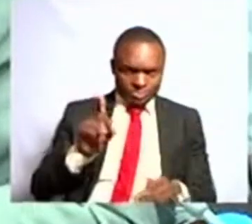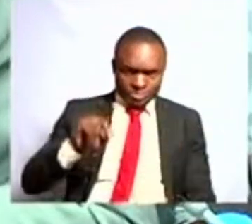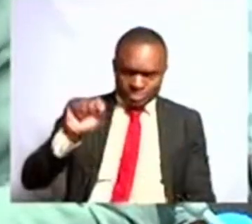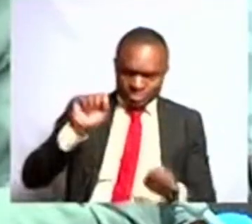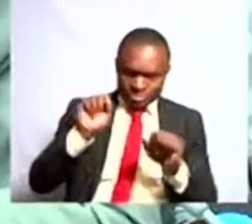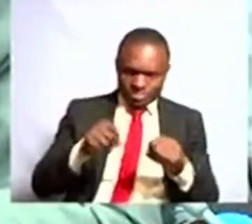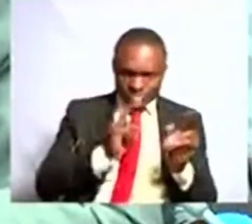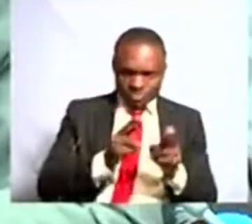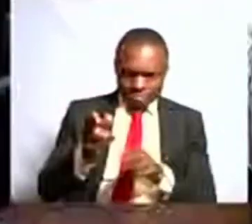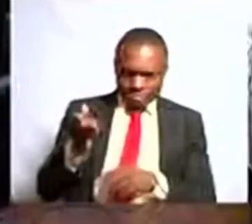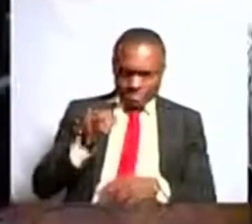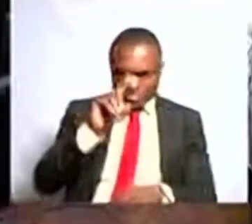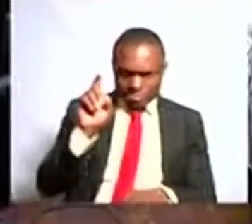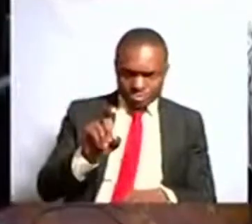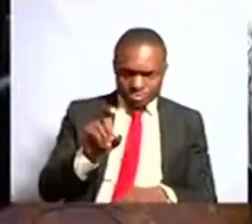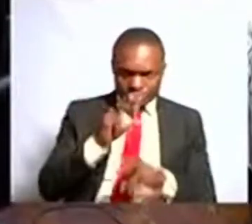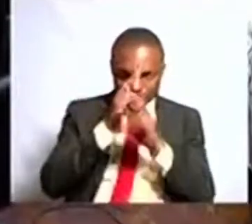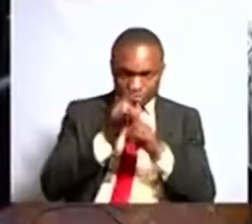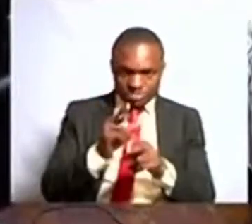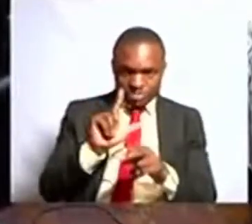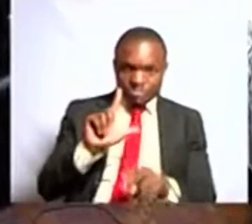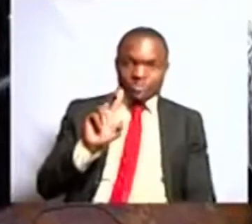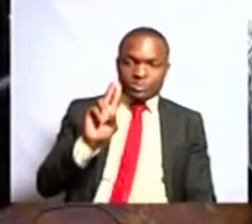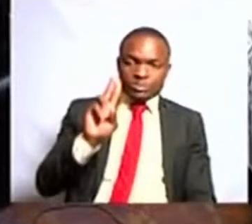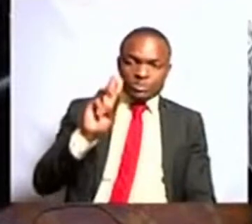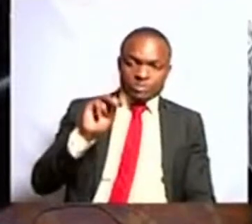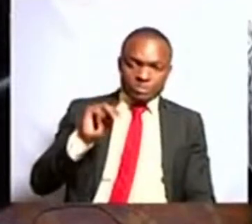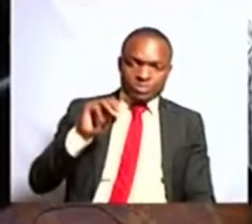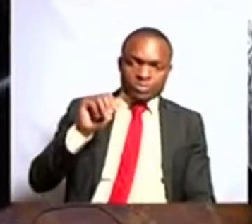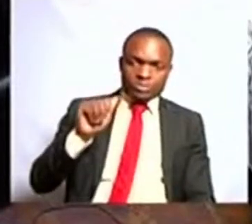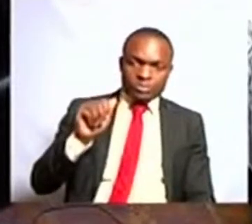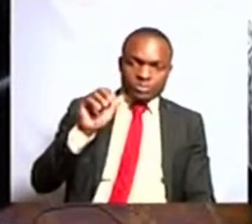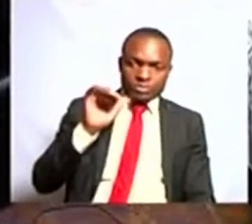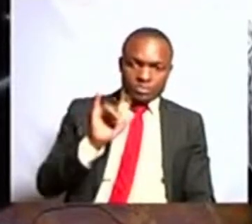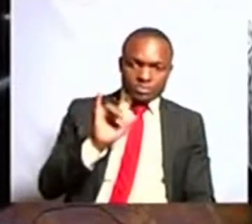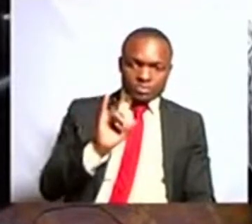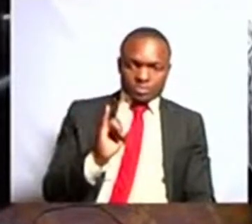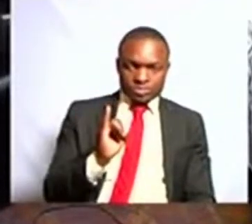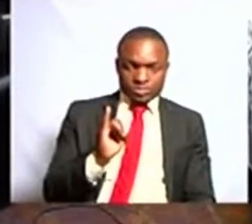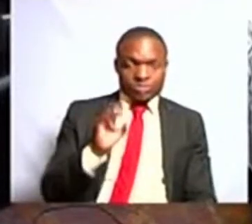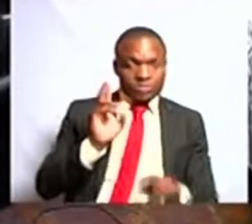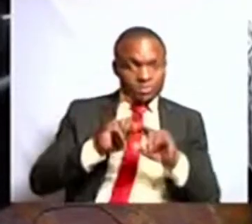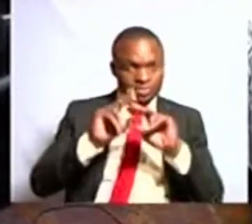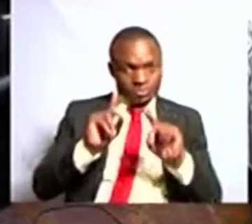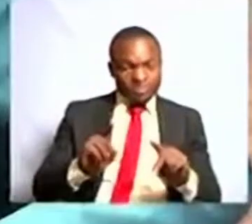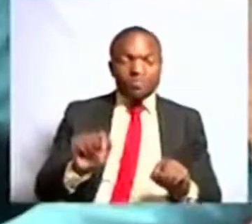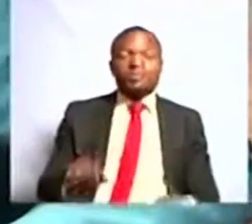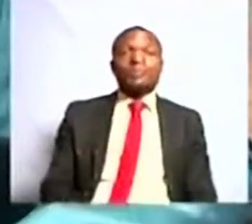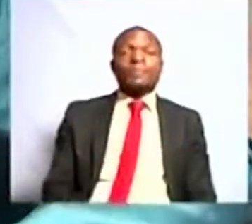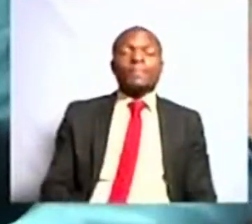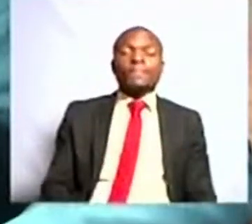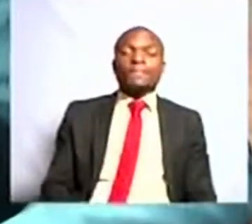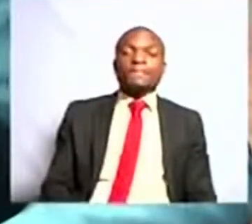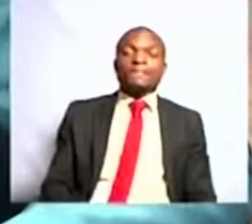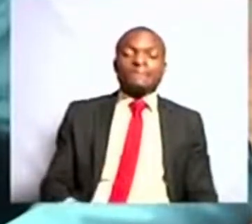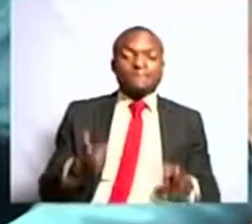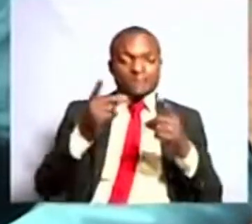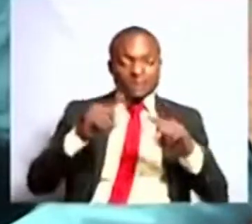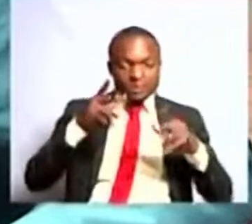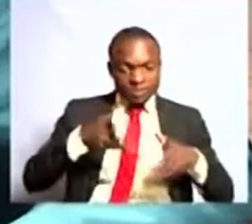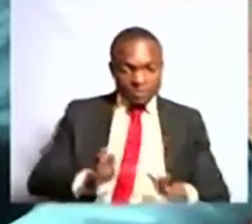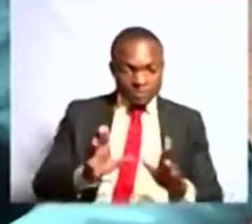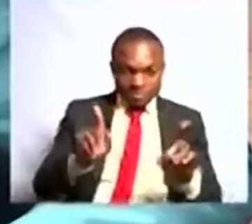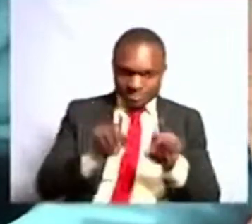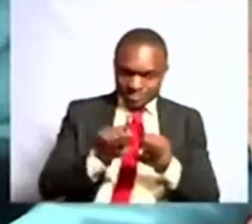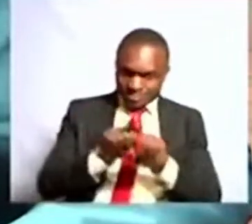up that question. Oh, Honorable Mai, first of all. Honorable Mai. Chair, it's just like when you are born from the